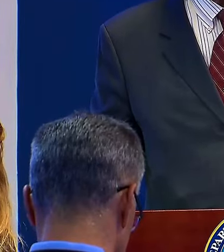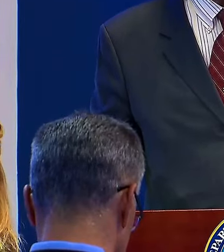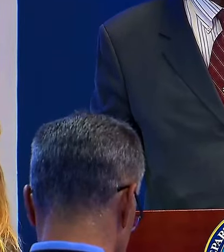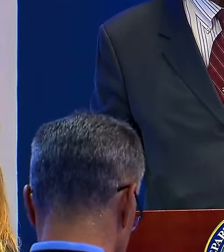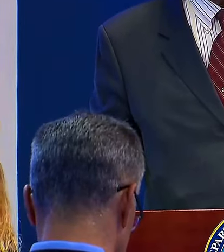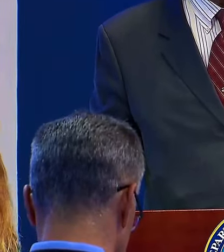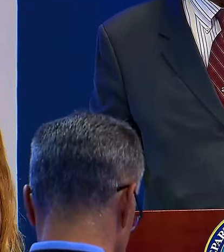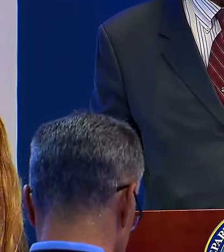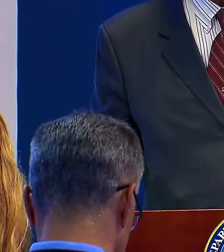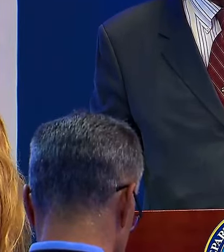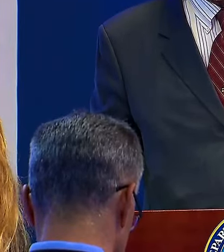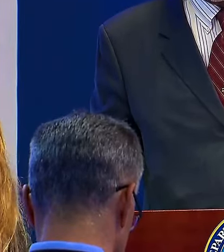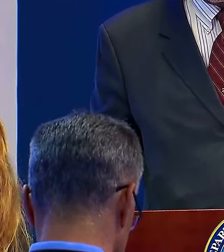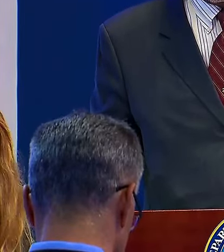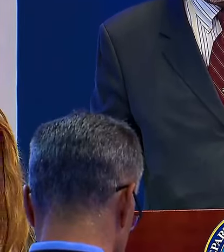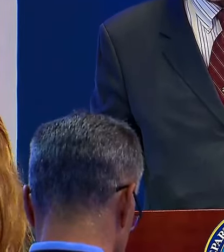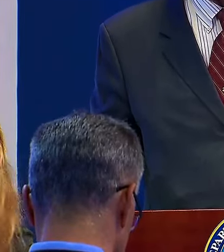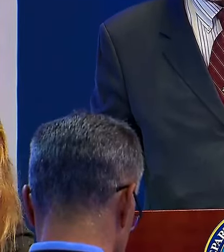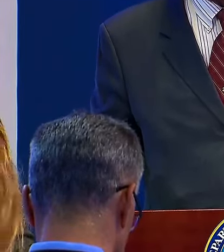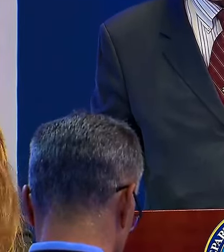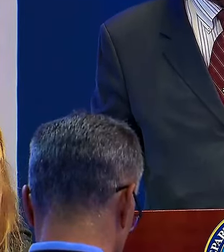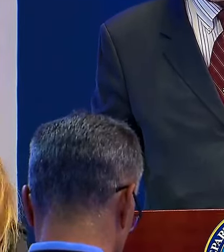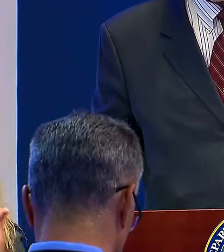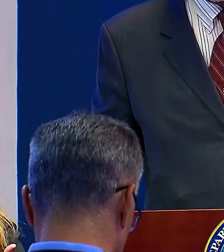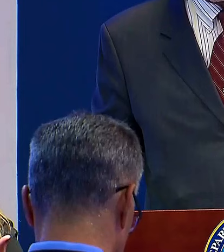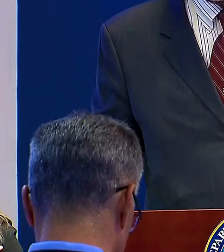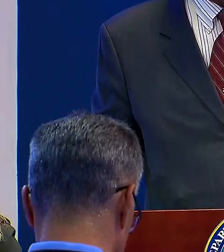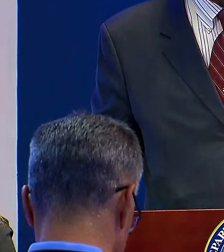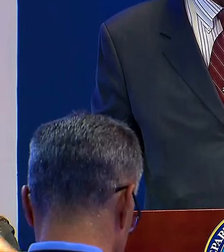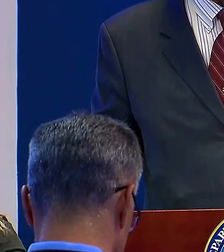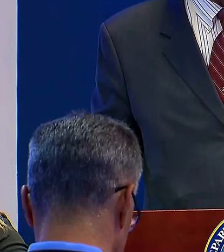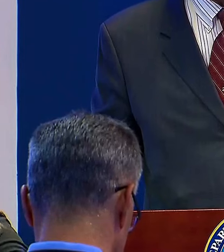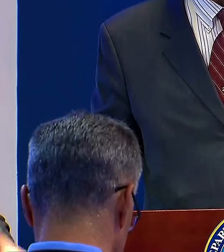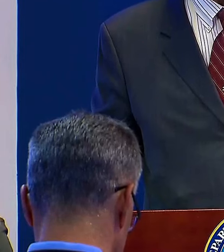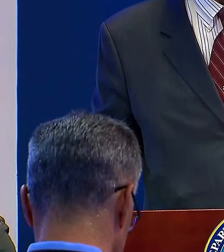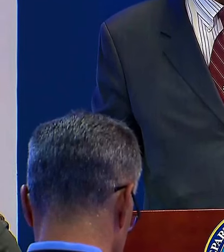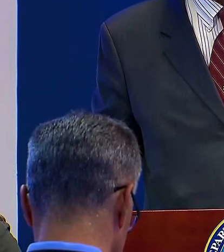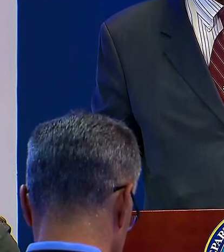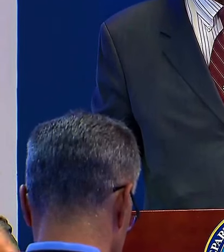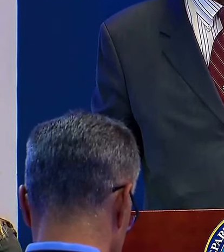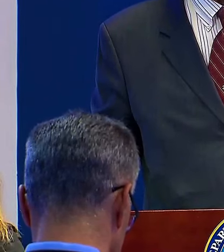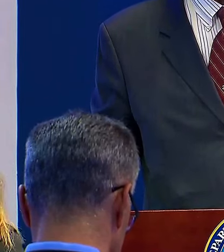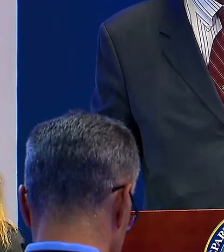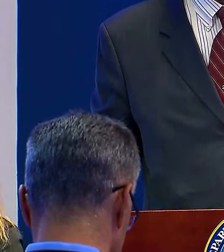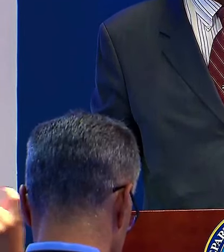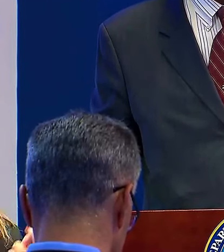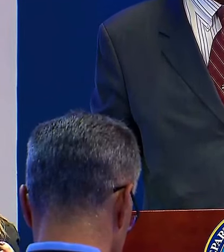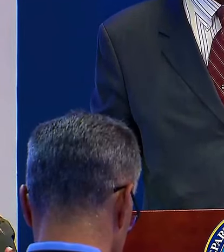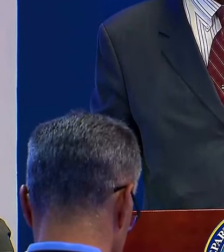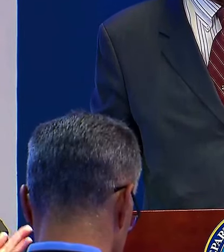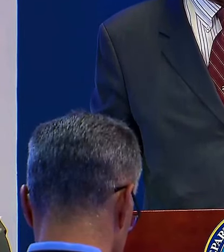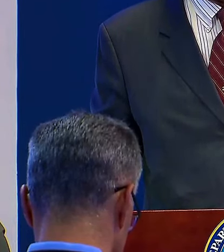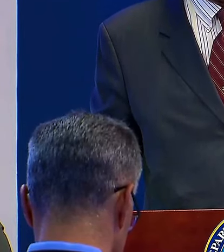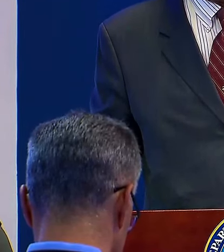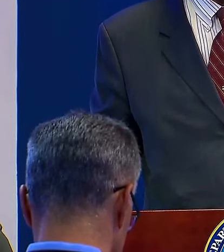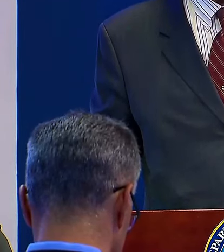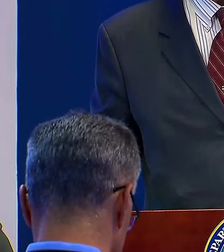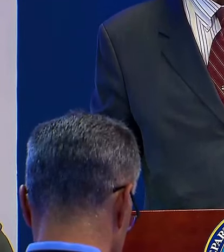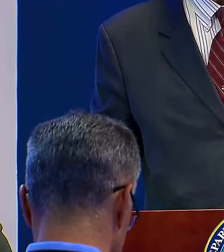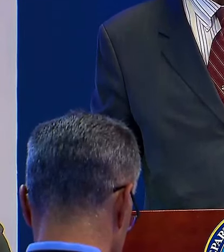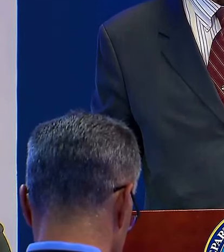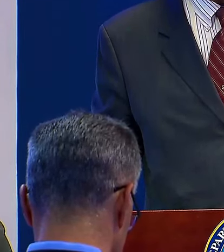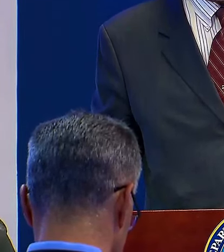And as we come in this ceremony in which we recognize those achievements